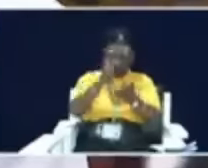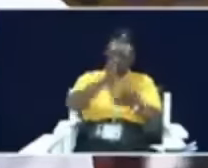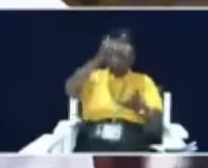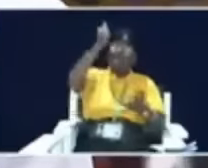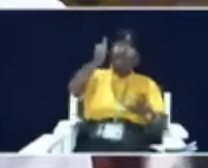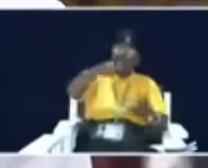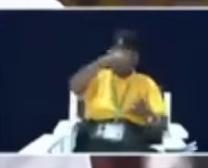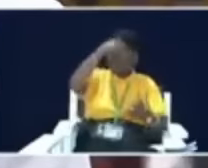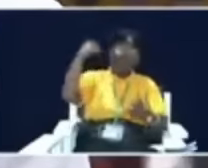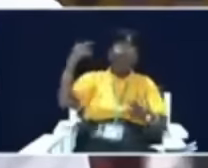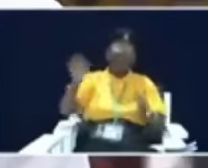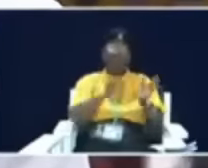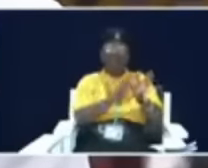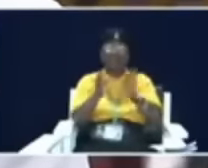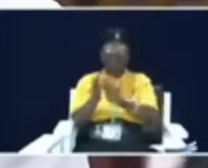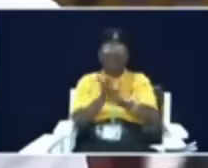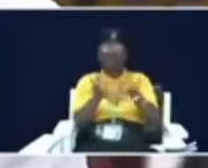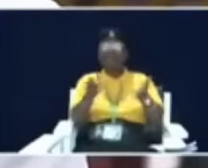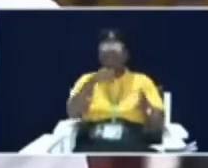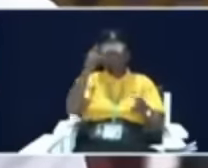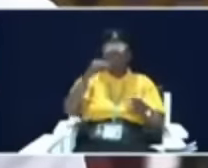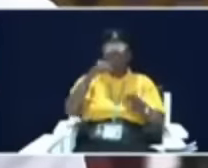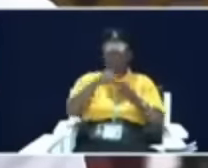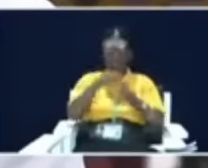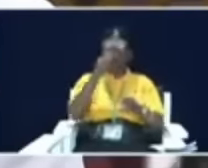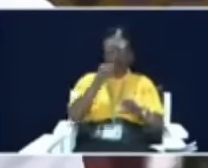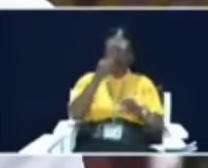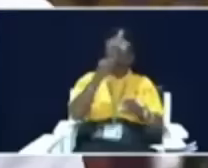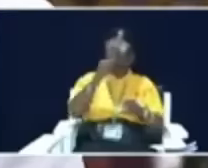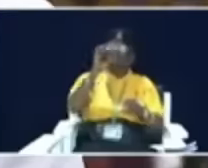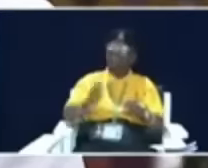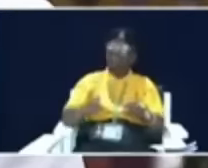Because the Bible says in Hebrews chapter 11 verse 6,